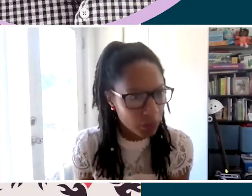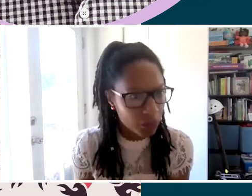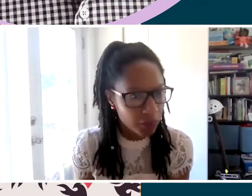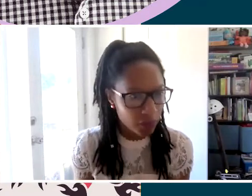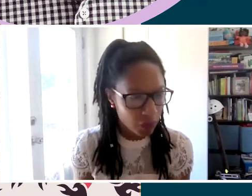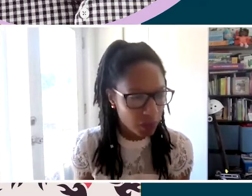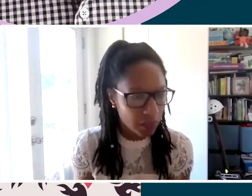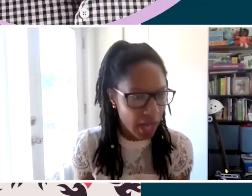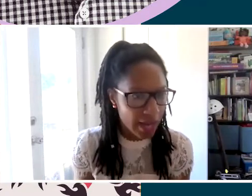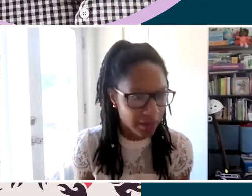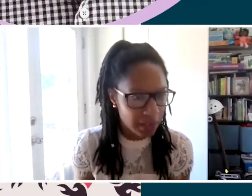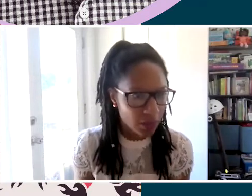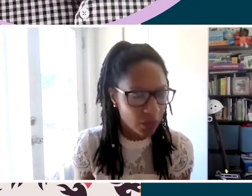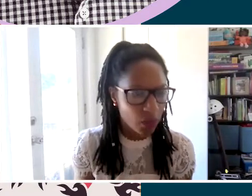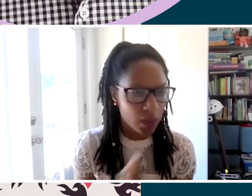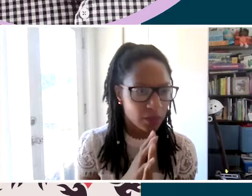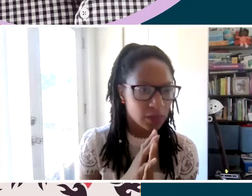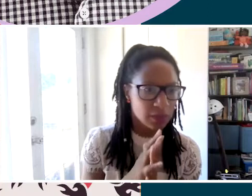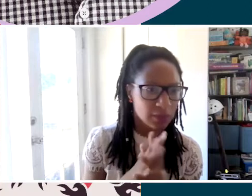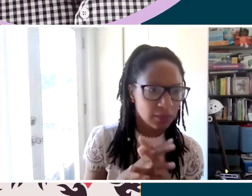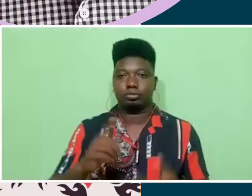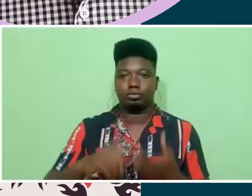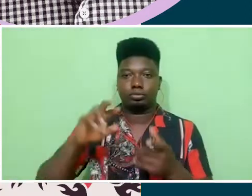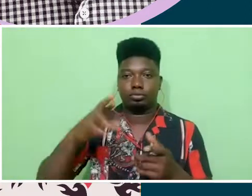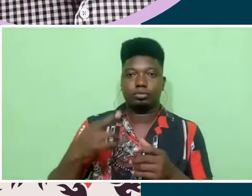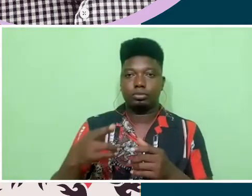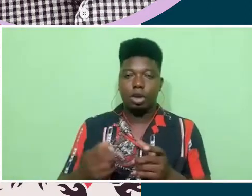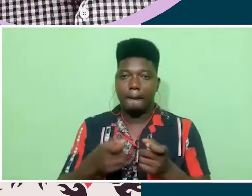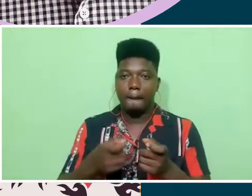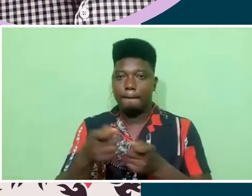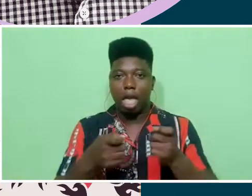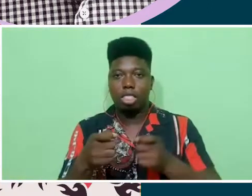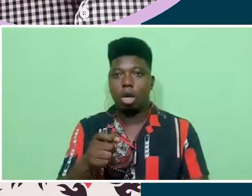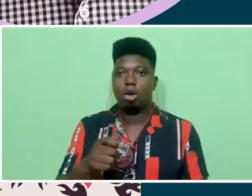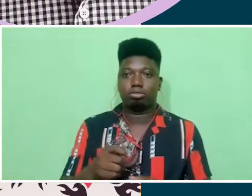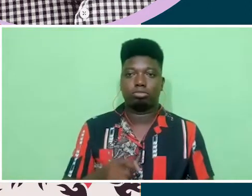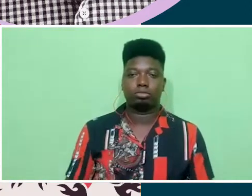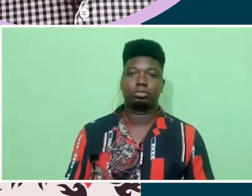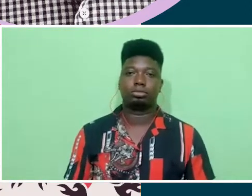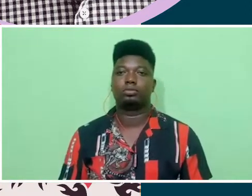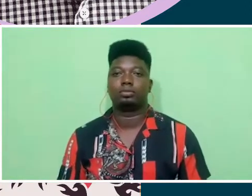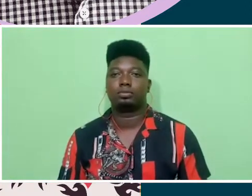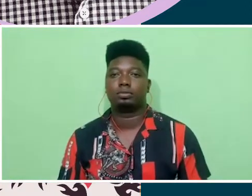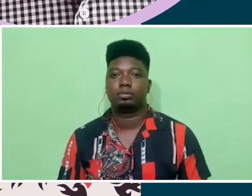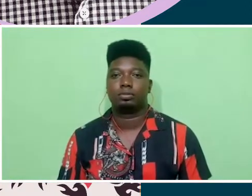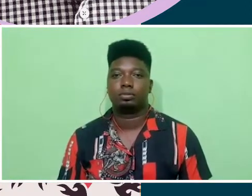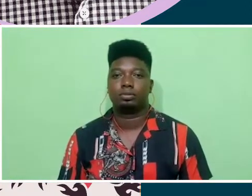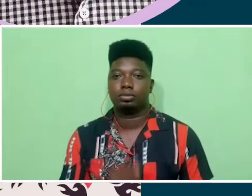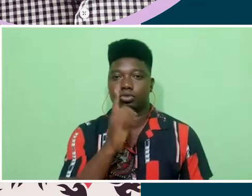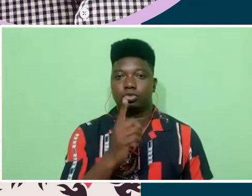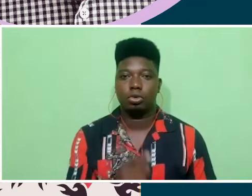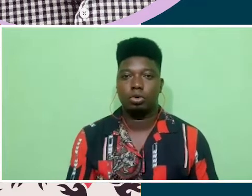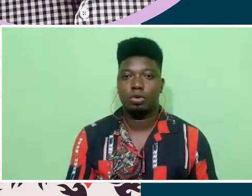to move through their lives and through the world? Sure. First off, thanks so much for having me. It's great to be here.